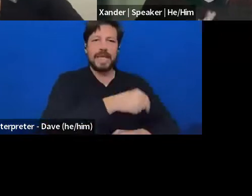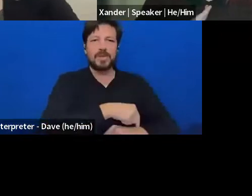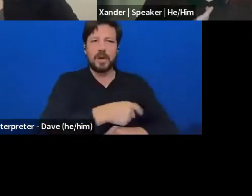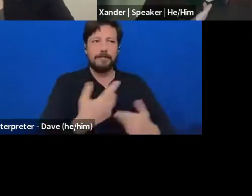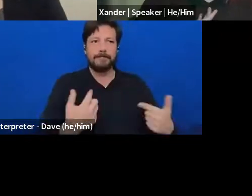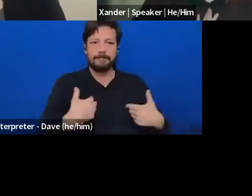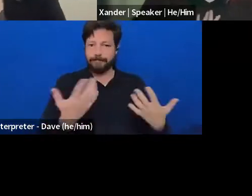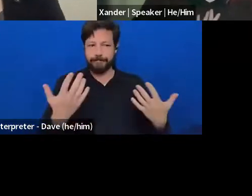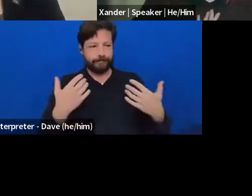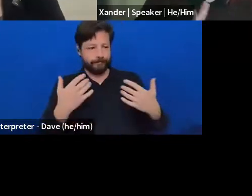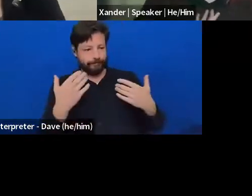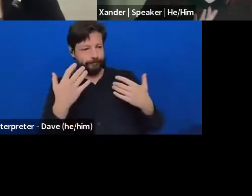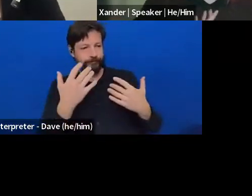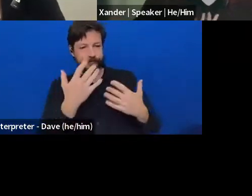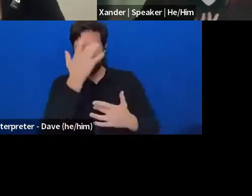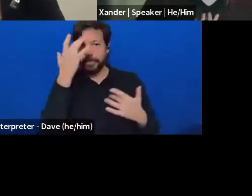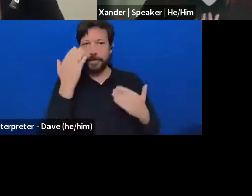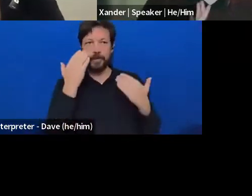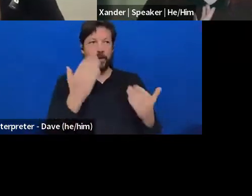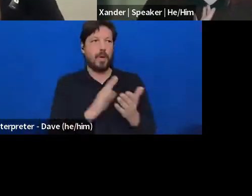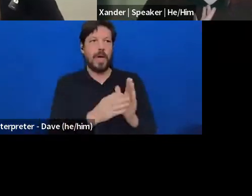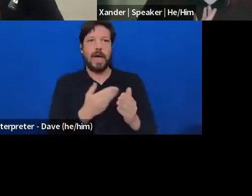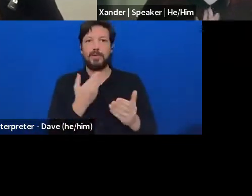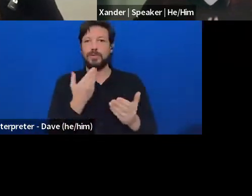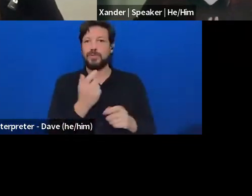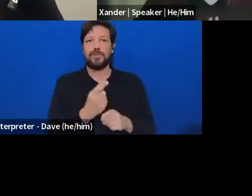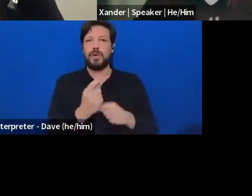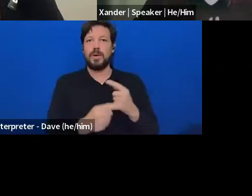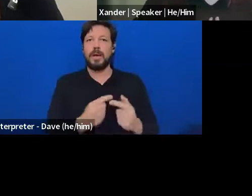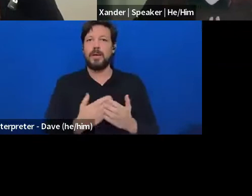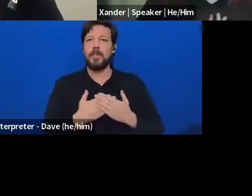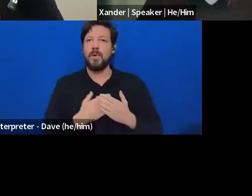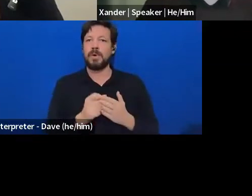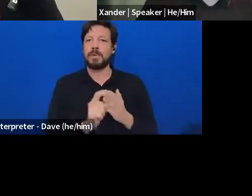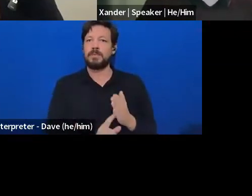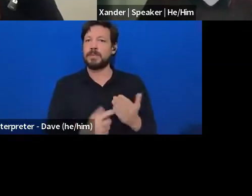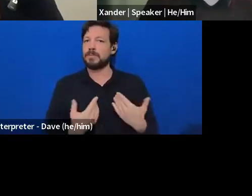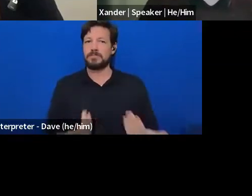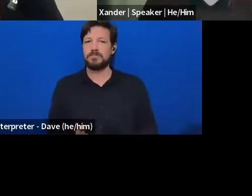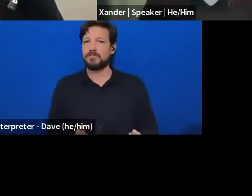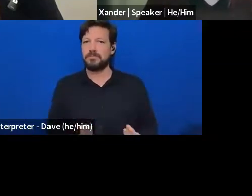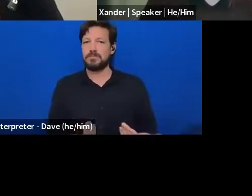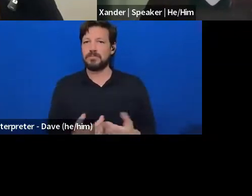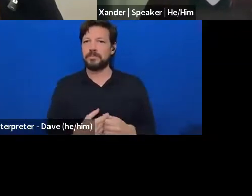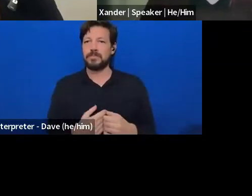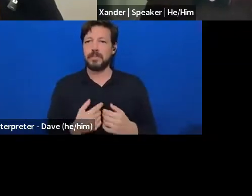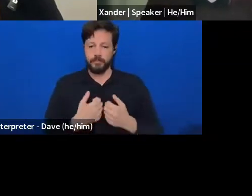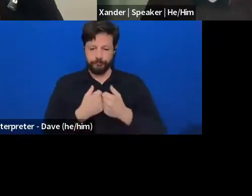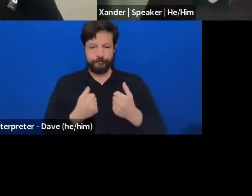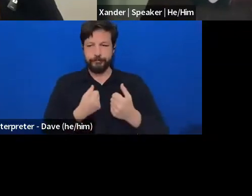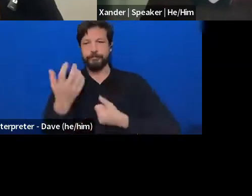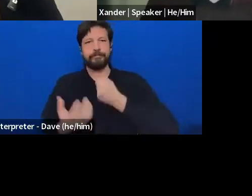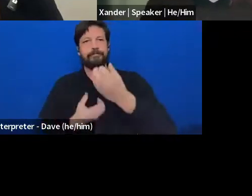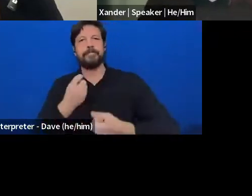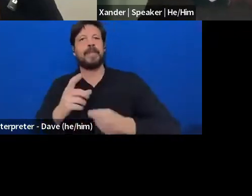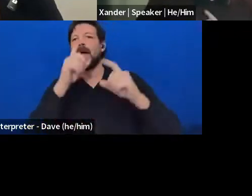know how to describe my disability and what I was feeling like at the time. And all I could